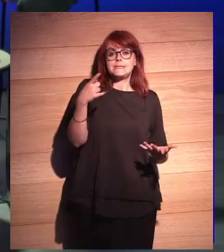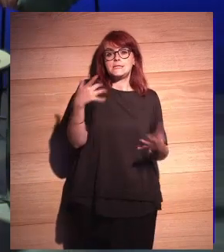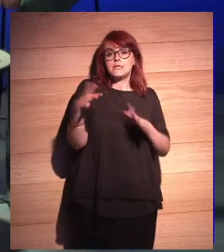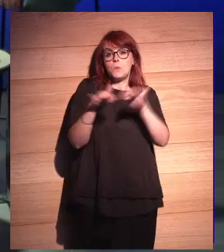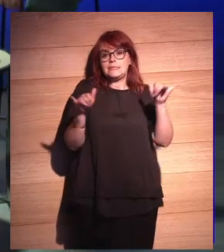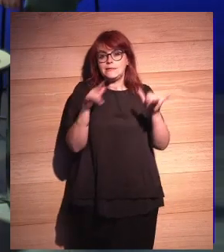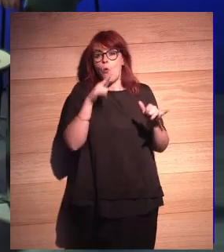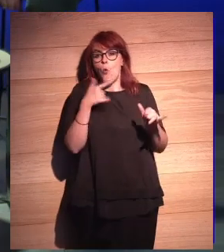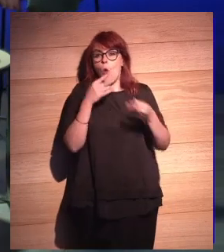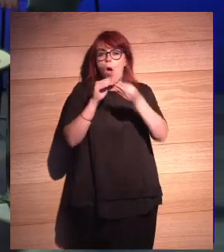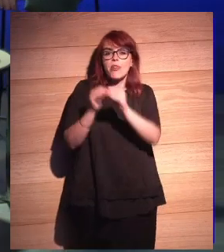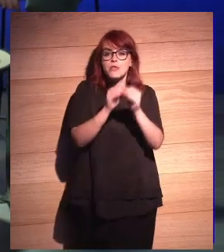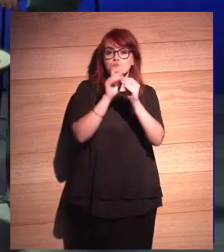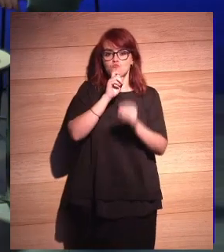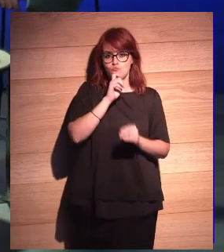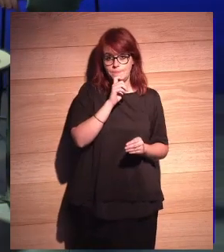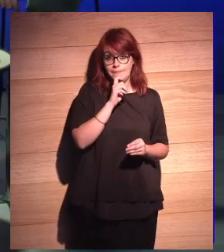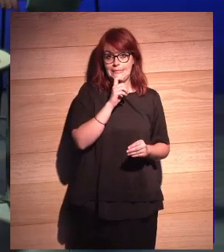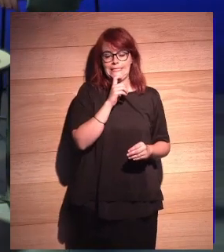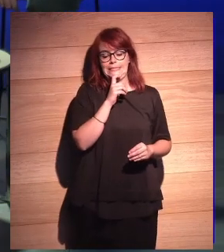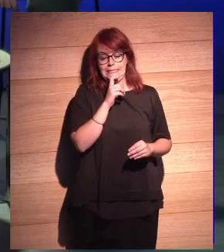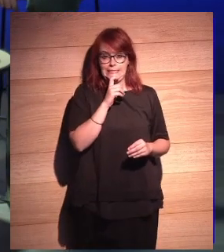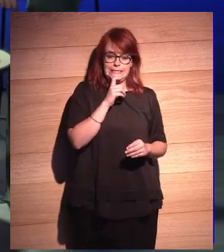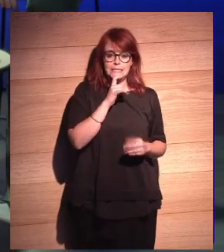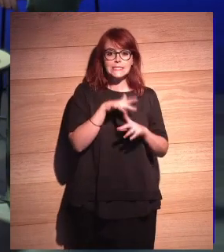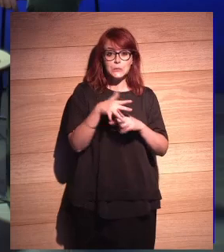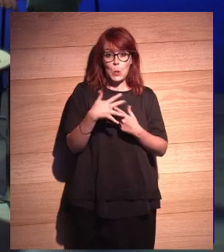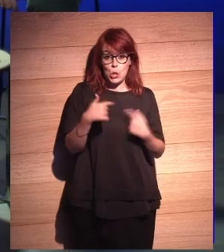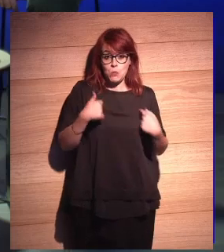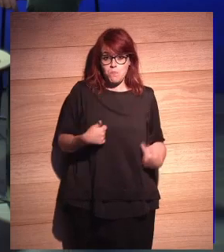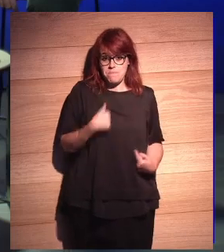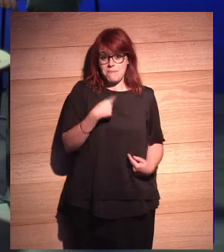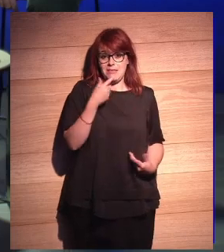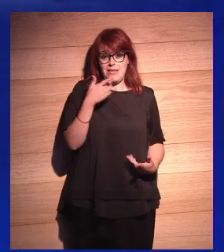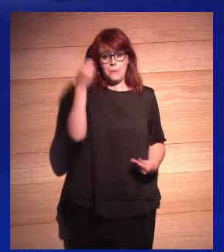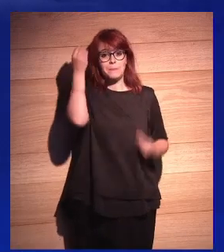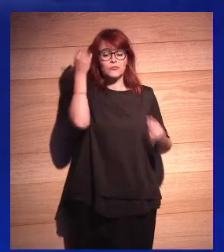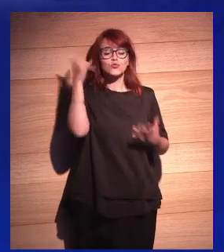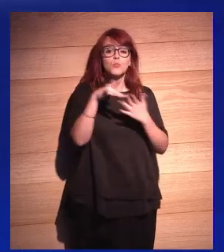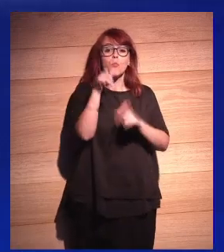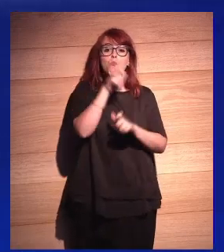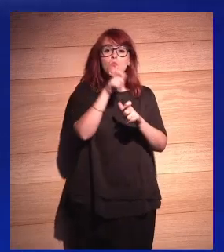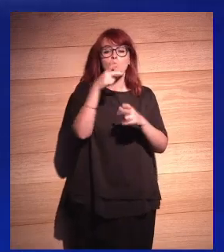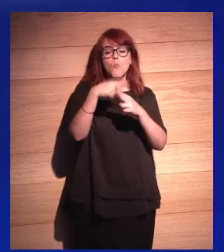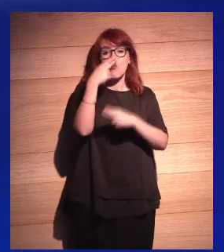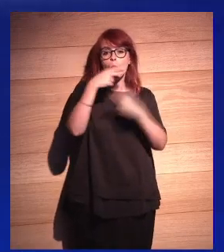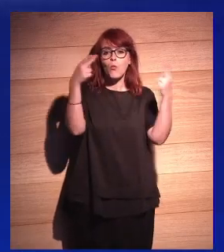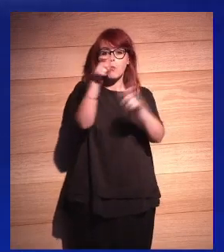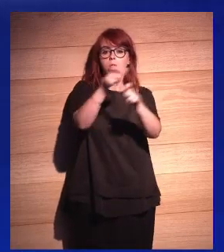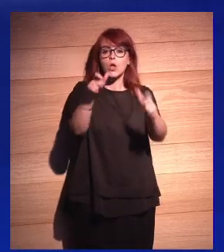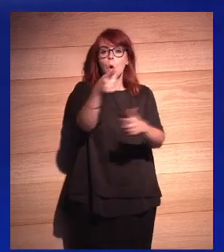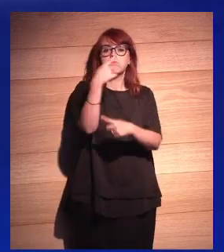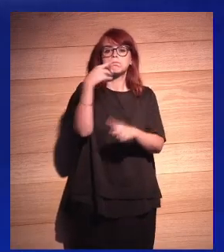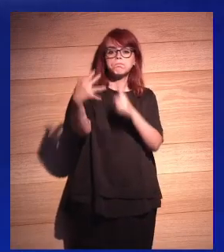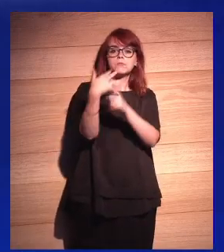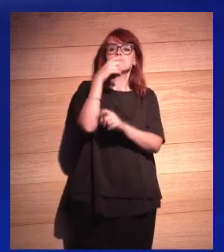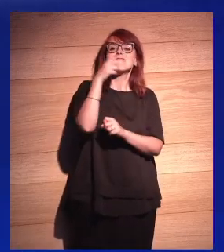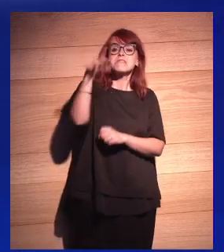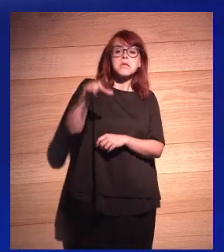audience? In my case, I never think of my